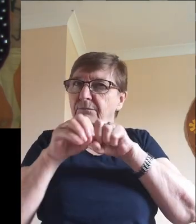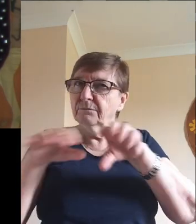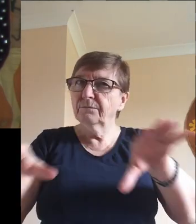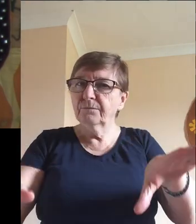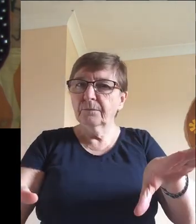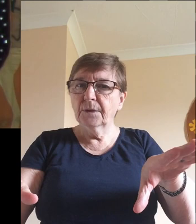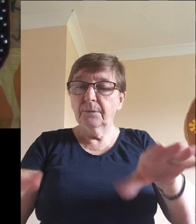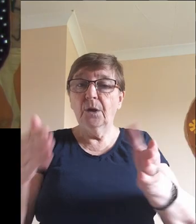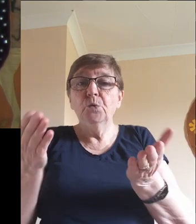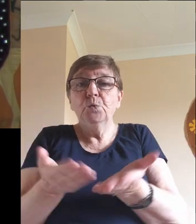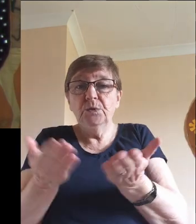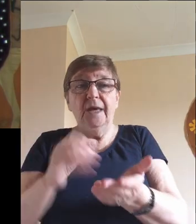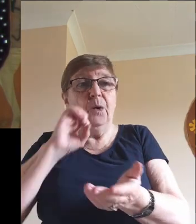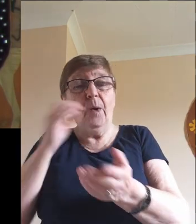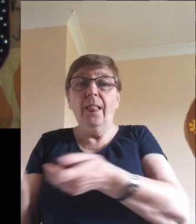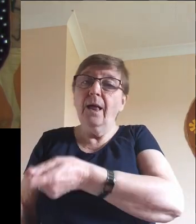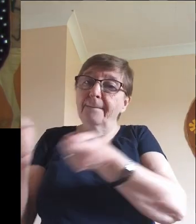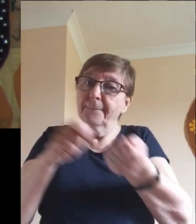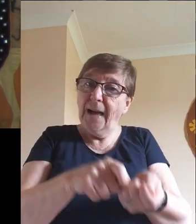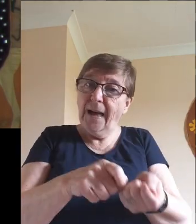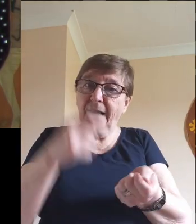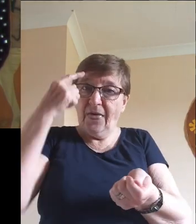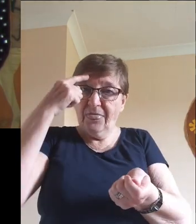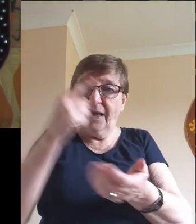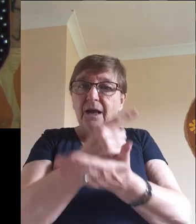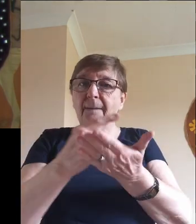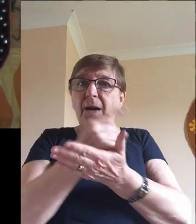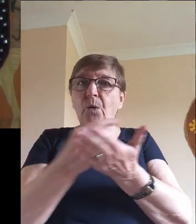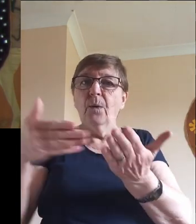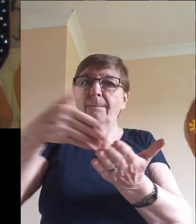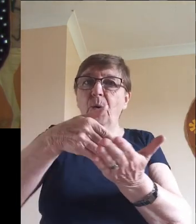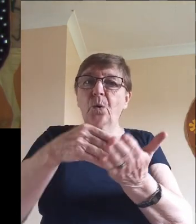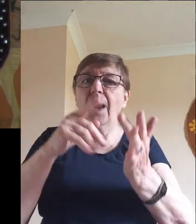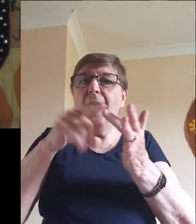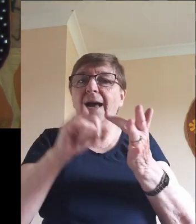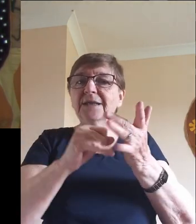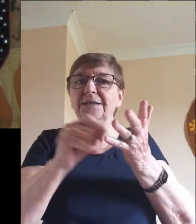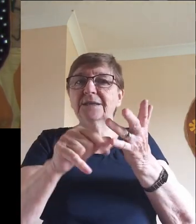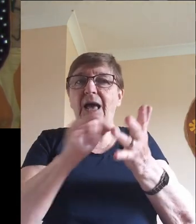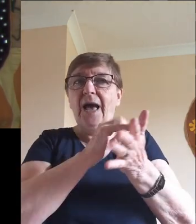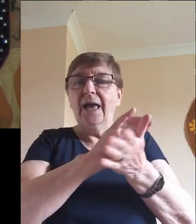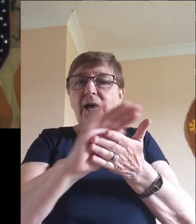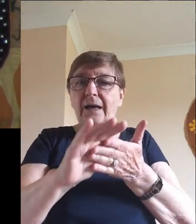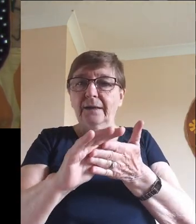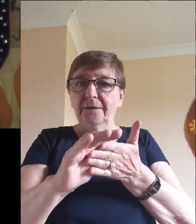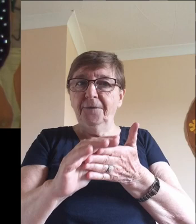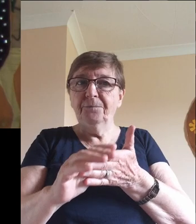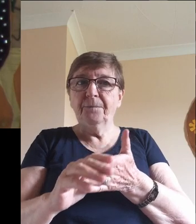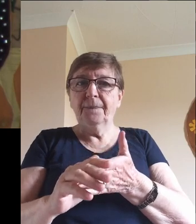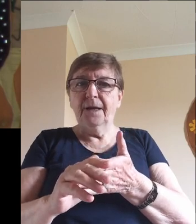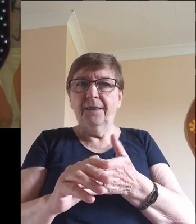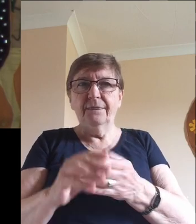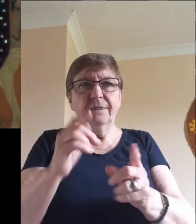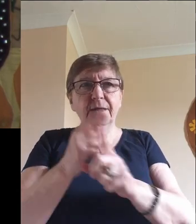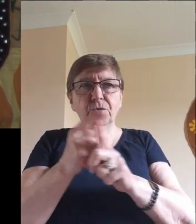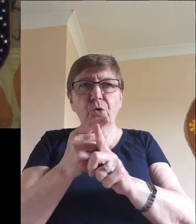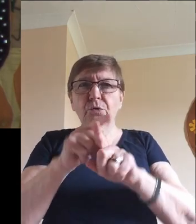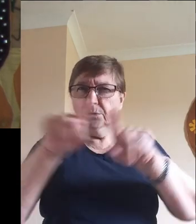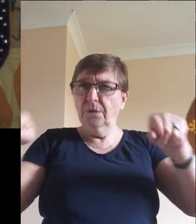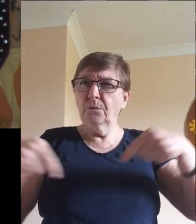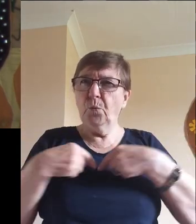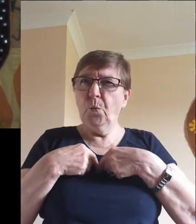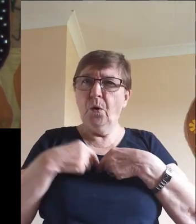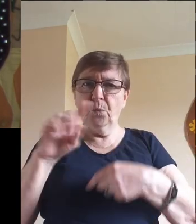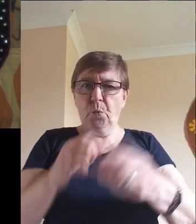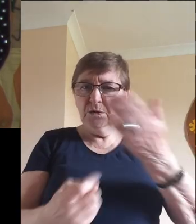return to our passages in Isaiah, and they speak to our context and also speak to the fact that it